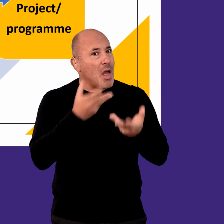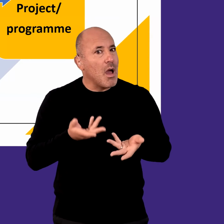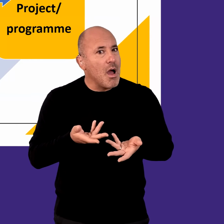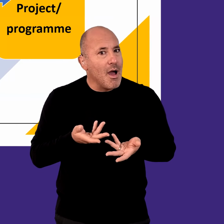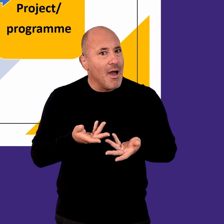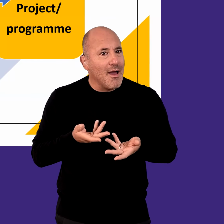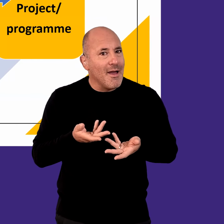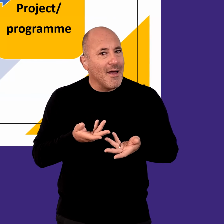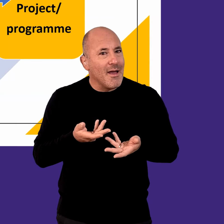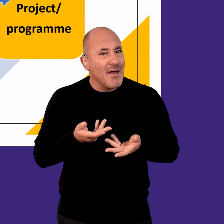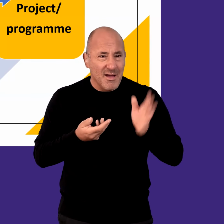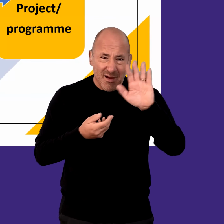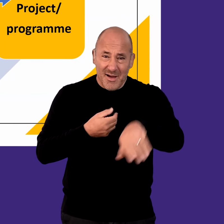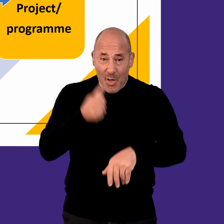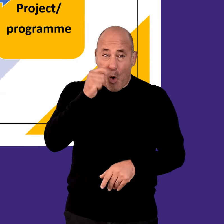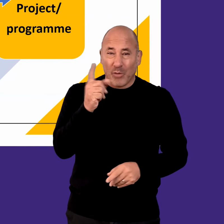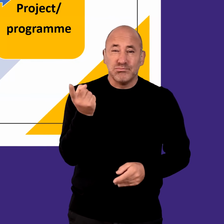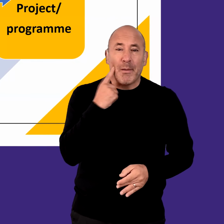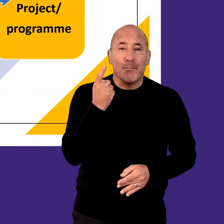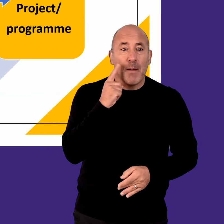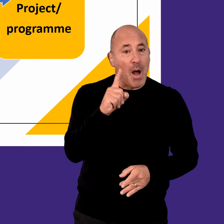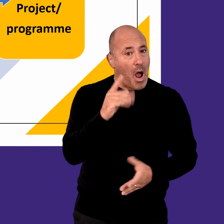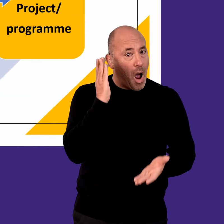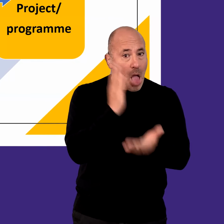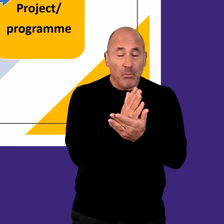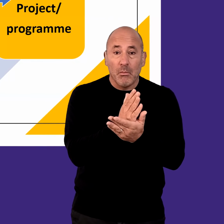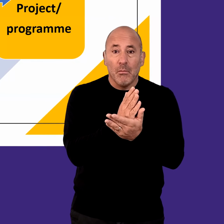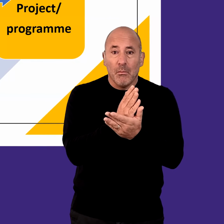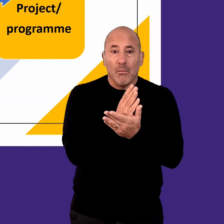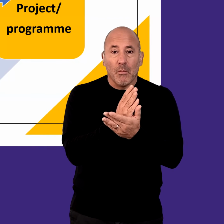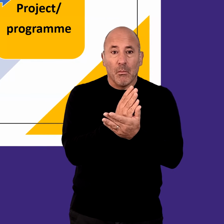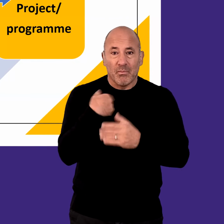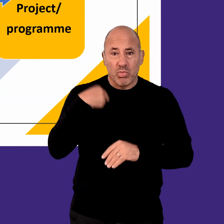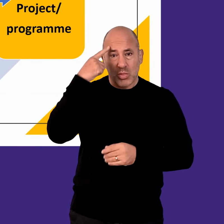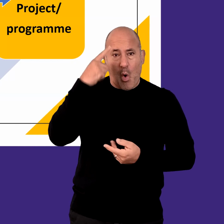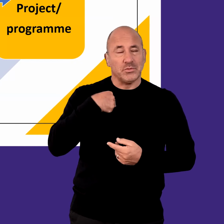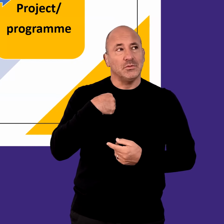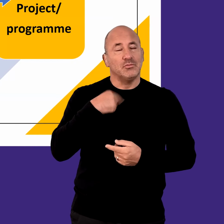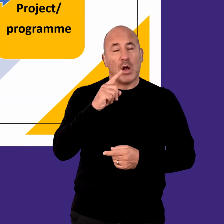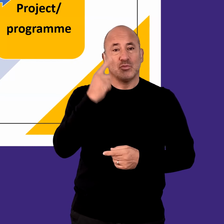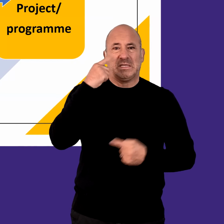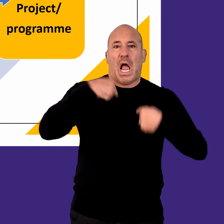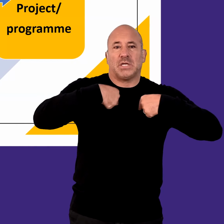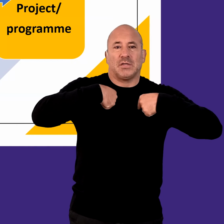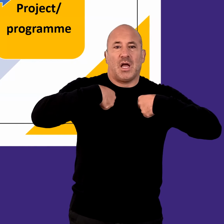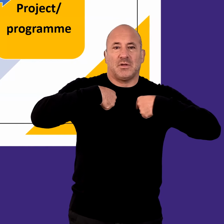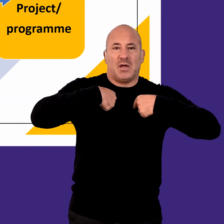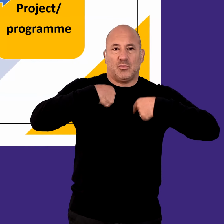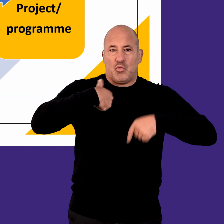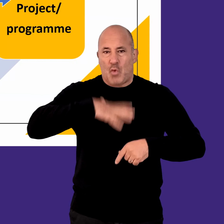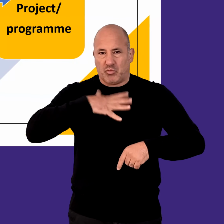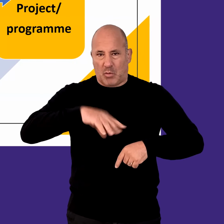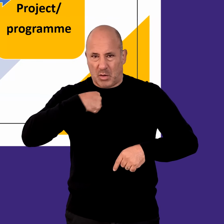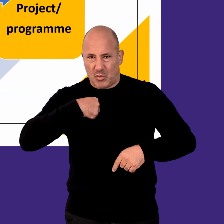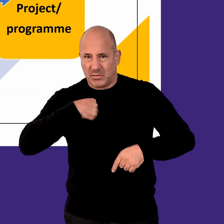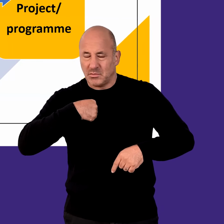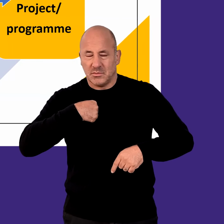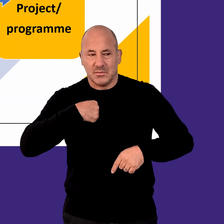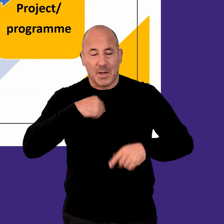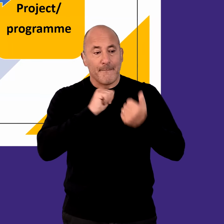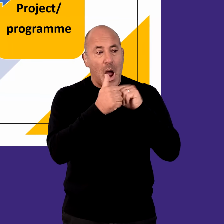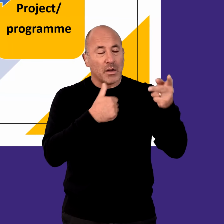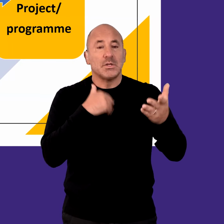too. Maybe we could work together. And it sounds so simple, but we definitely fell into the trap of thinking it was all about us and